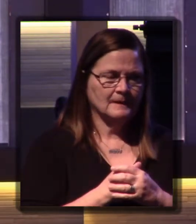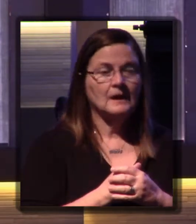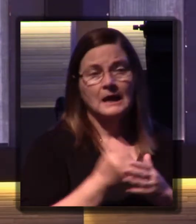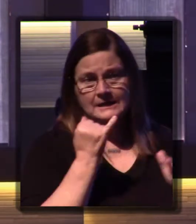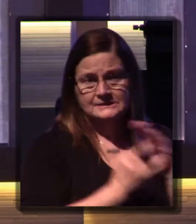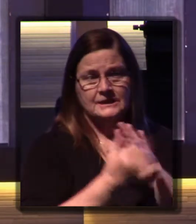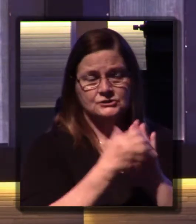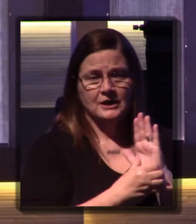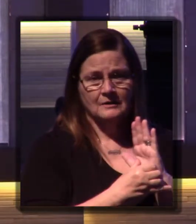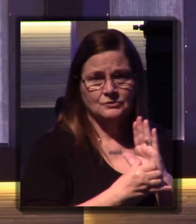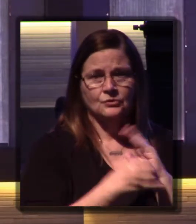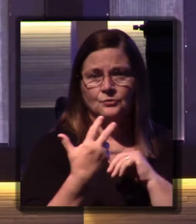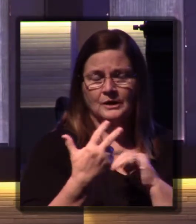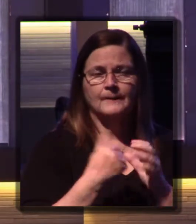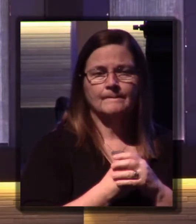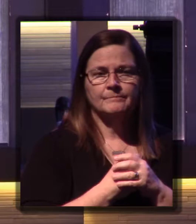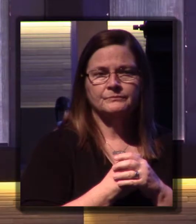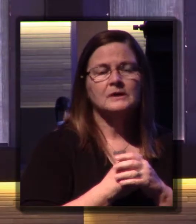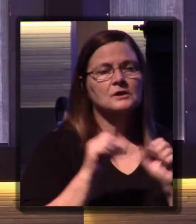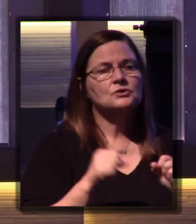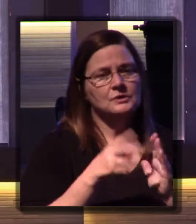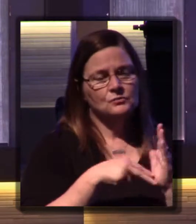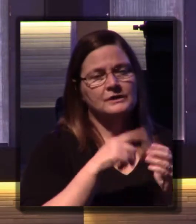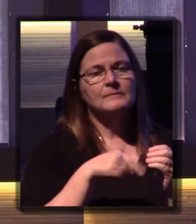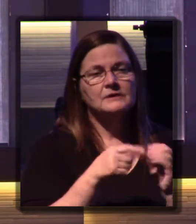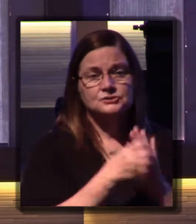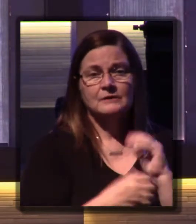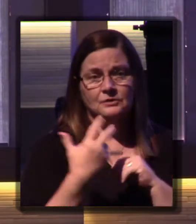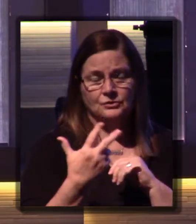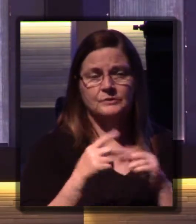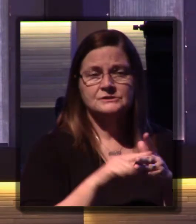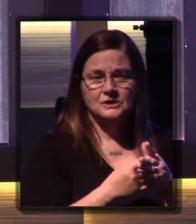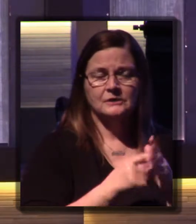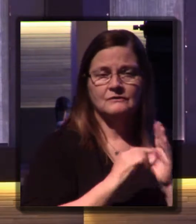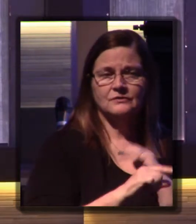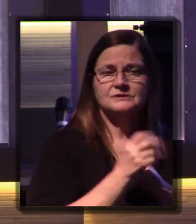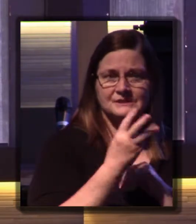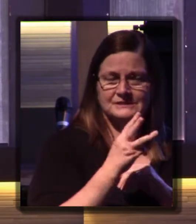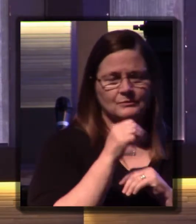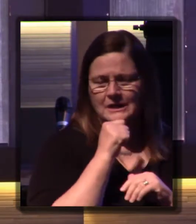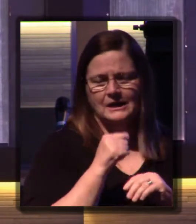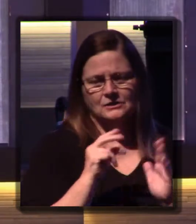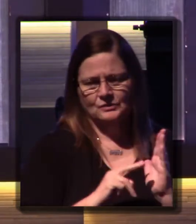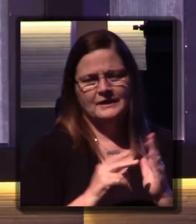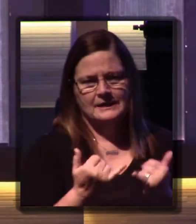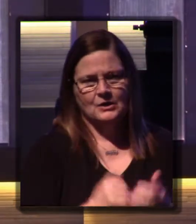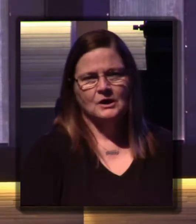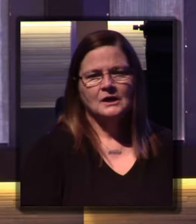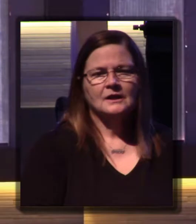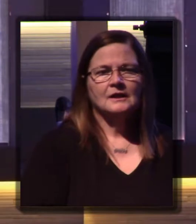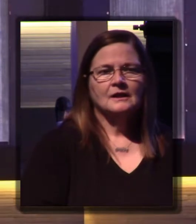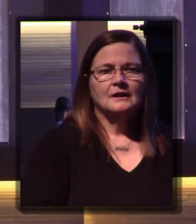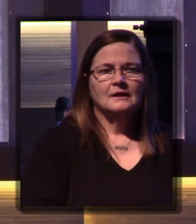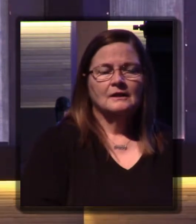into Isaiah chapter 3, you can read about chapter 3 beginning with verse 16. We won't take time to look there right